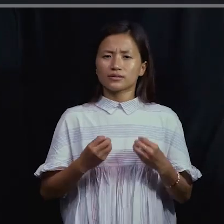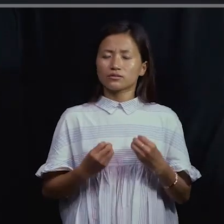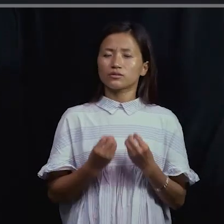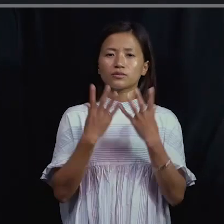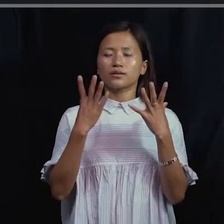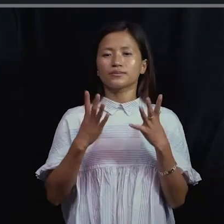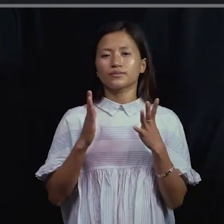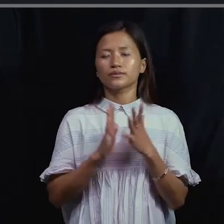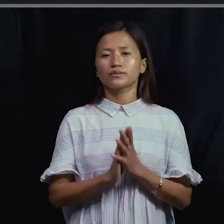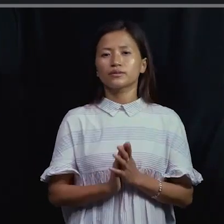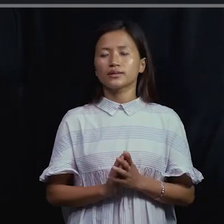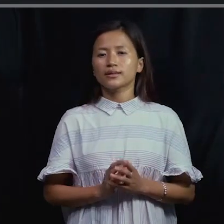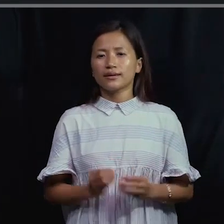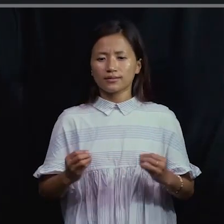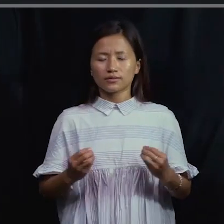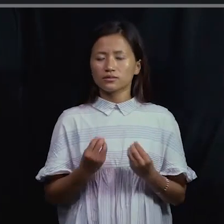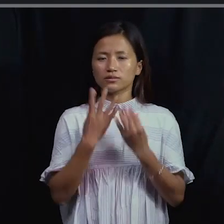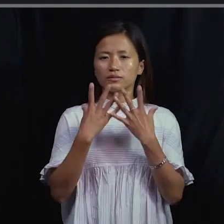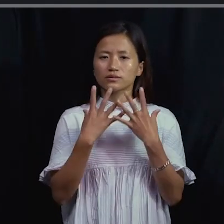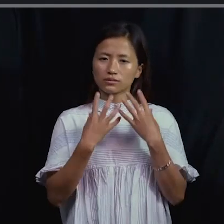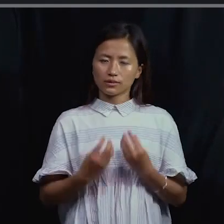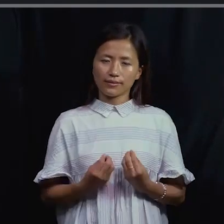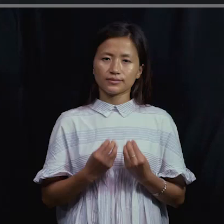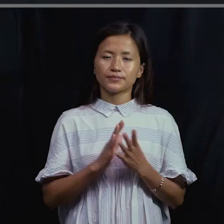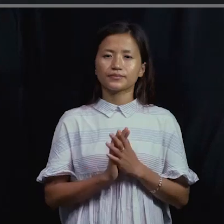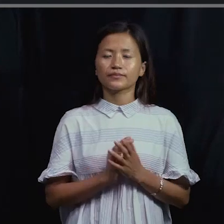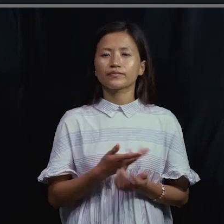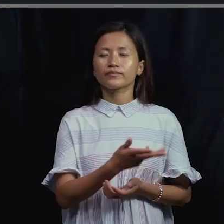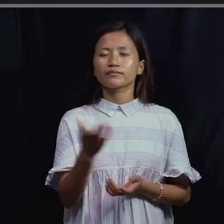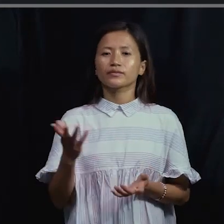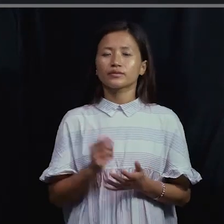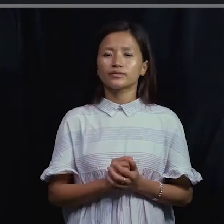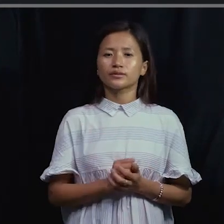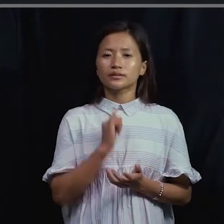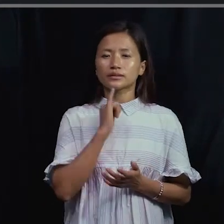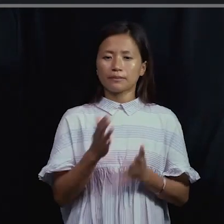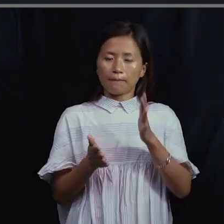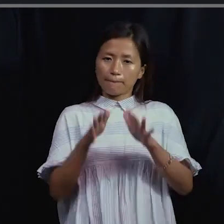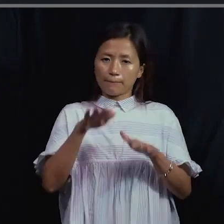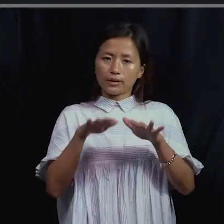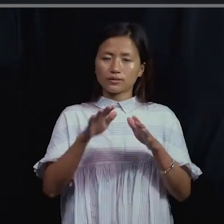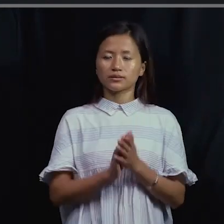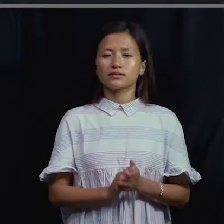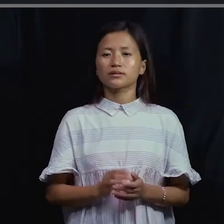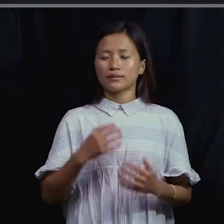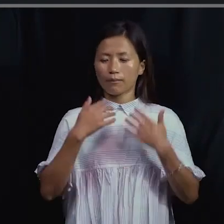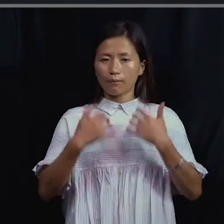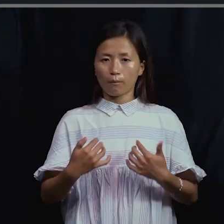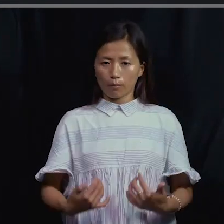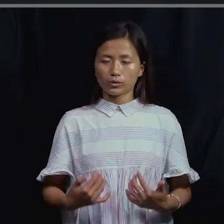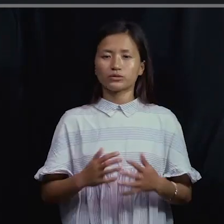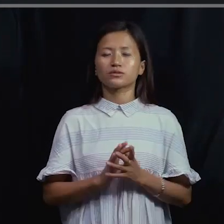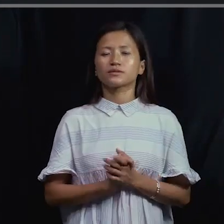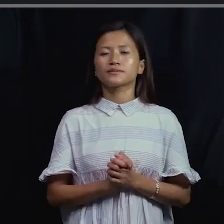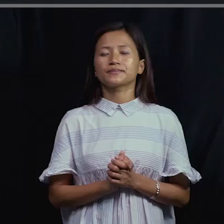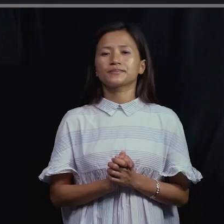happy, you feel extremely sad. So there is imbalance in the emotions, we can say. And